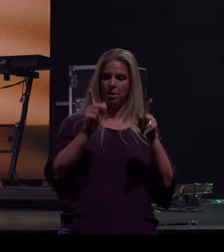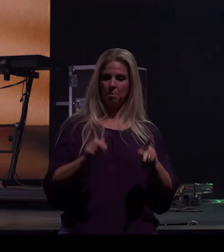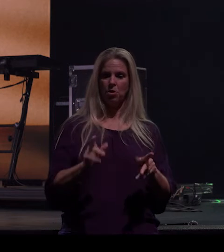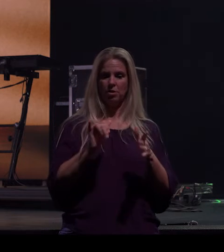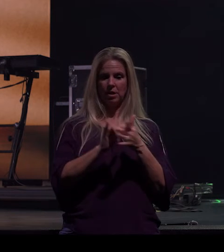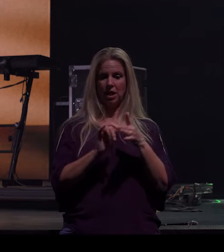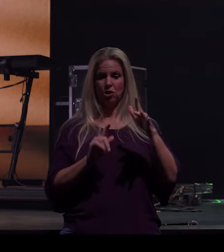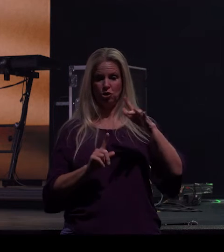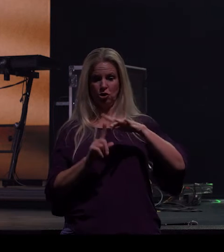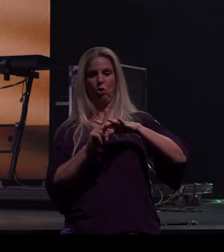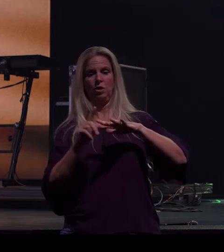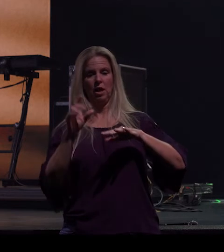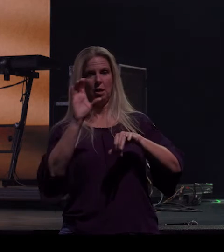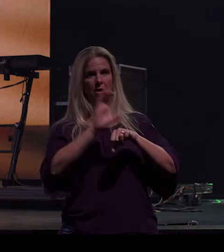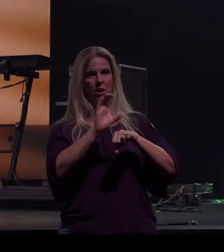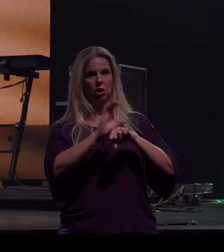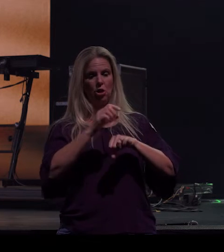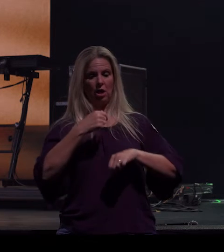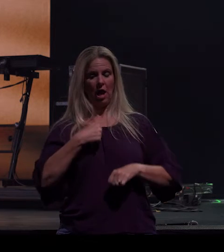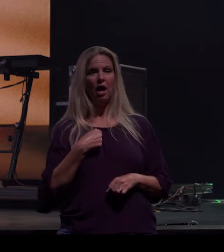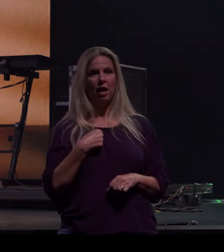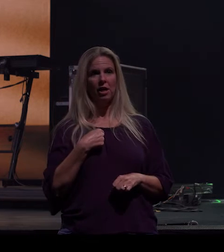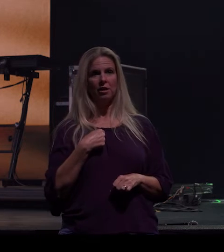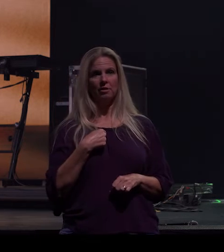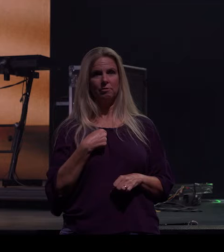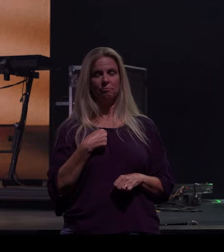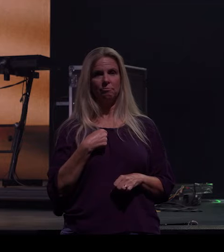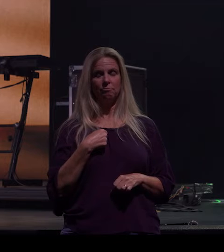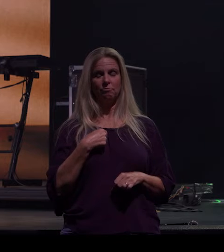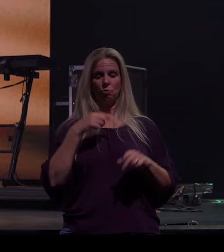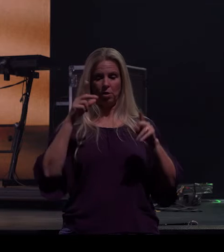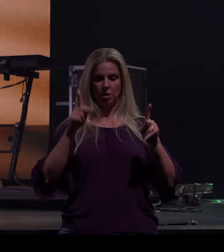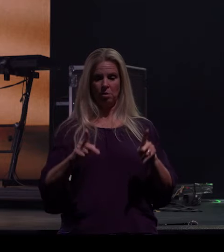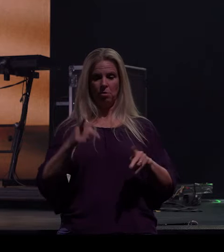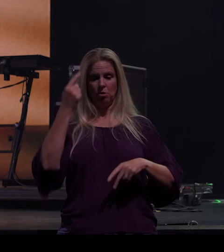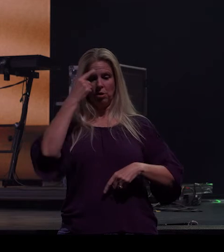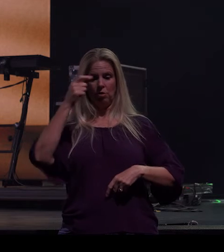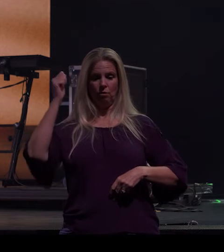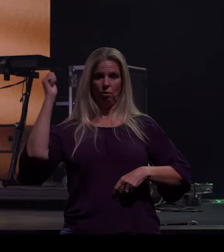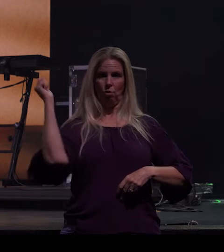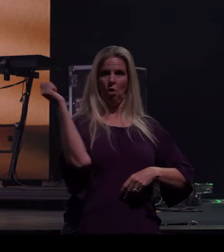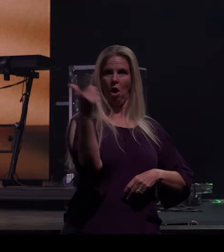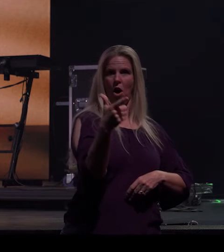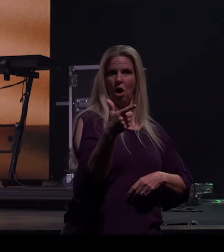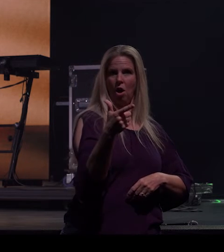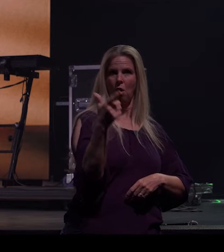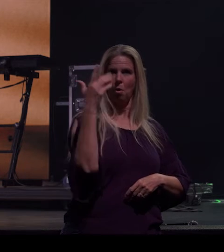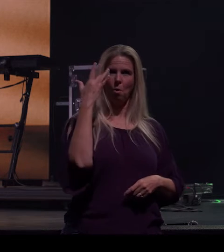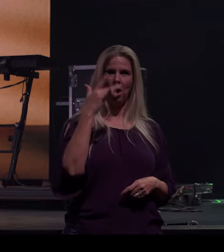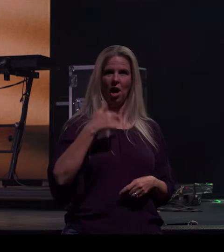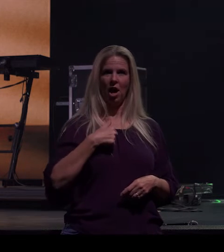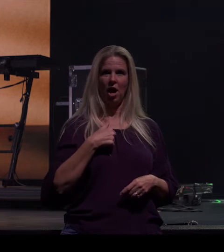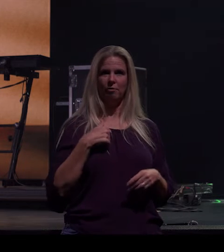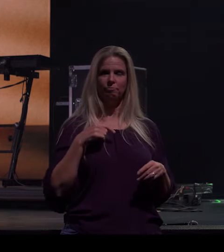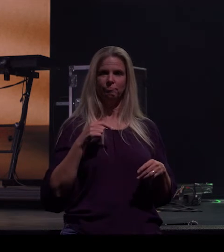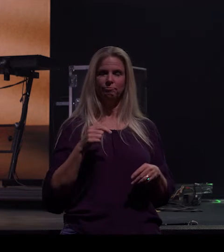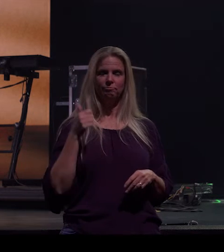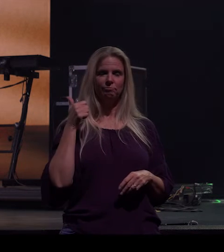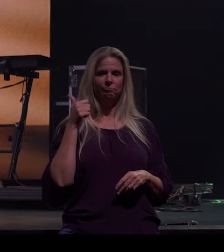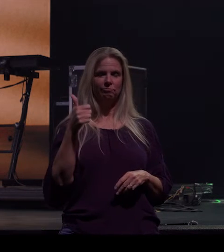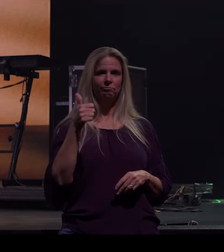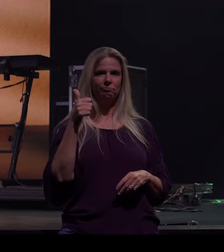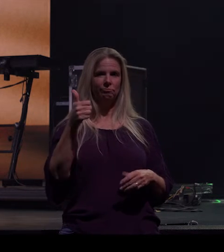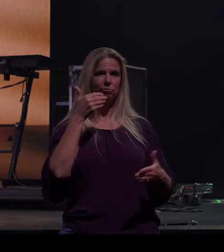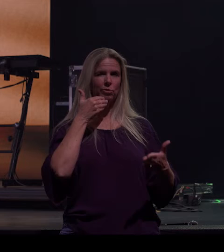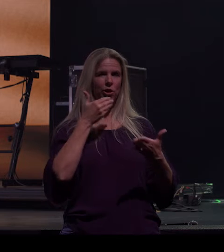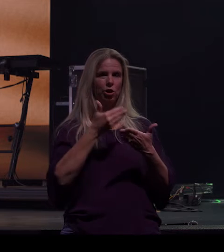our church, I am the single person point of contact for everything because I'm so good. Do you understand what